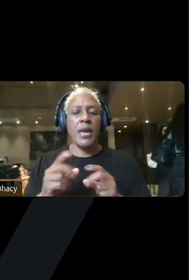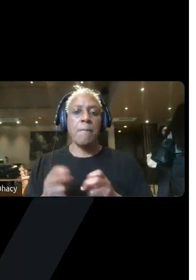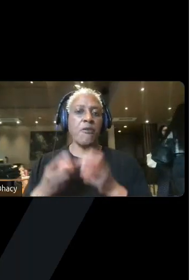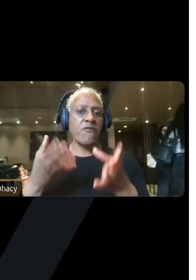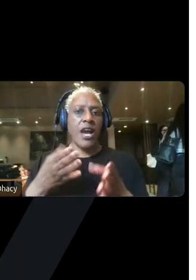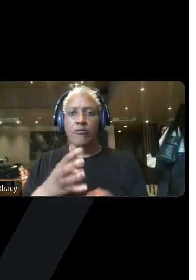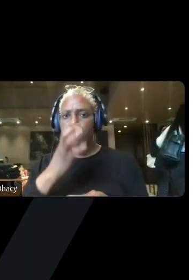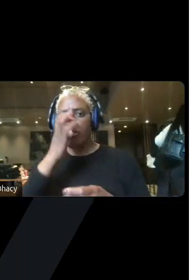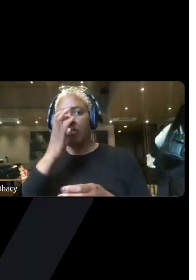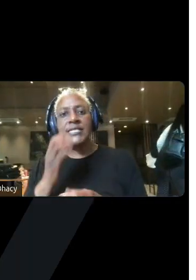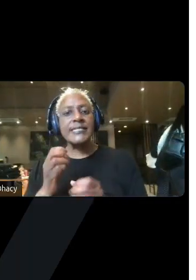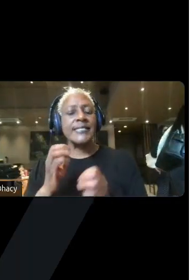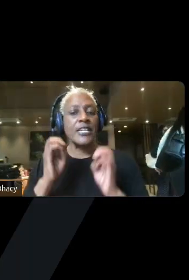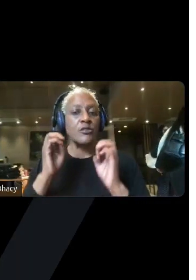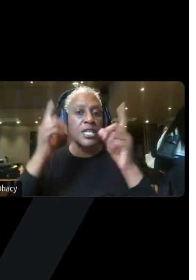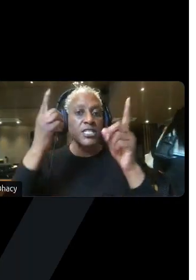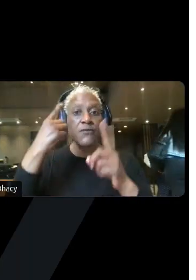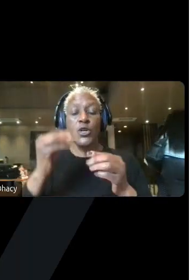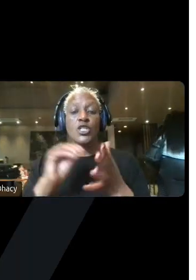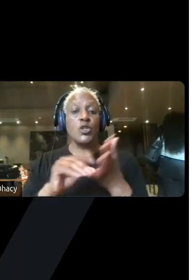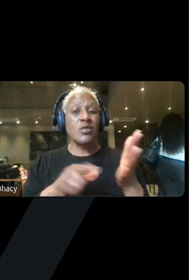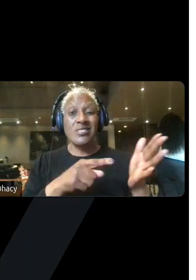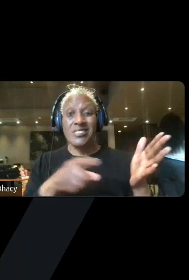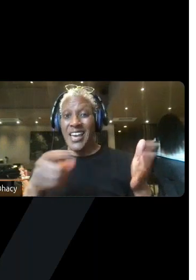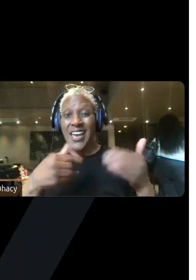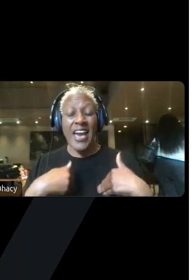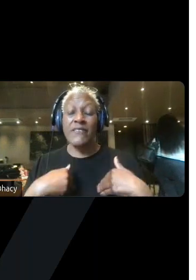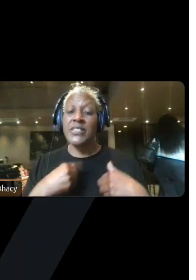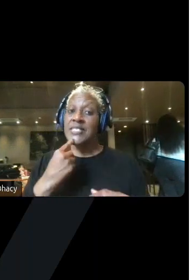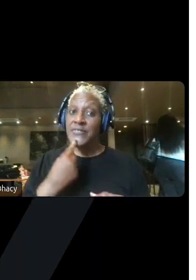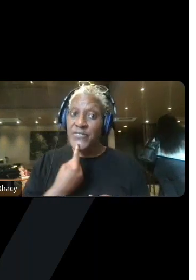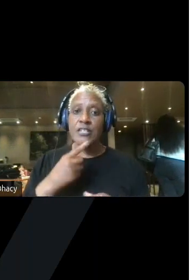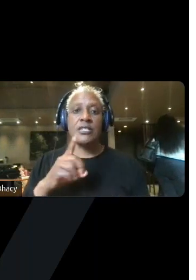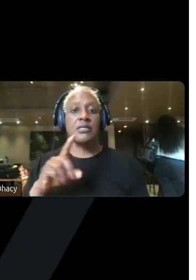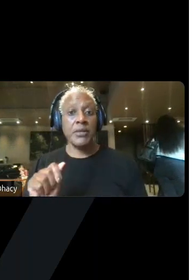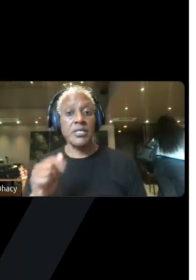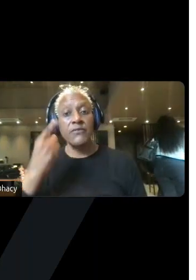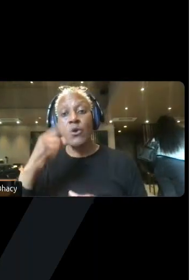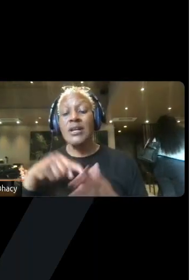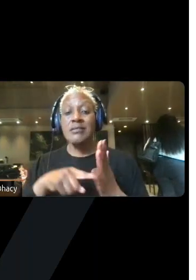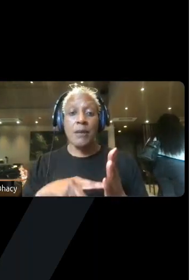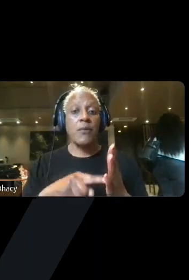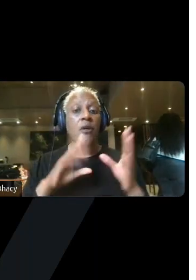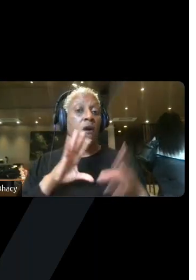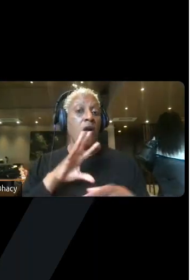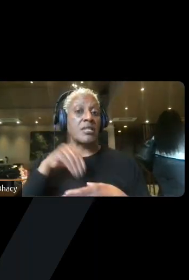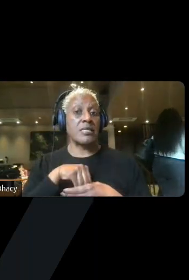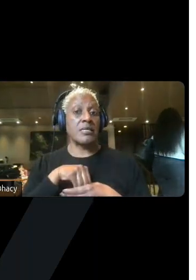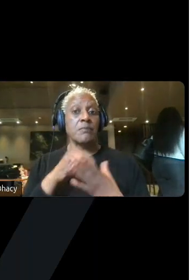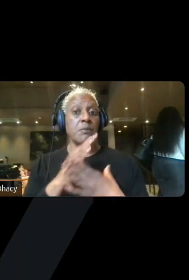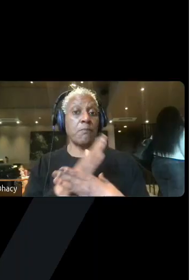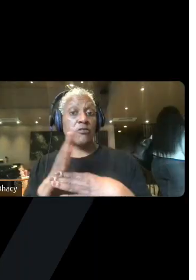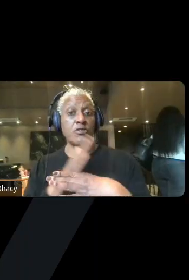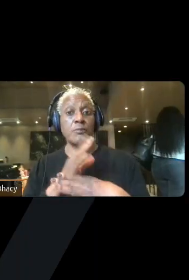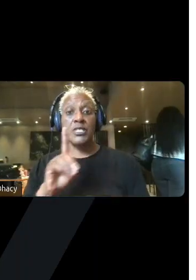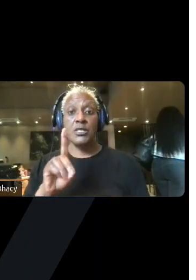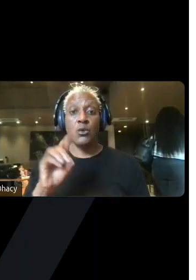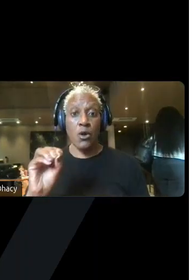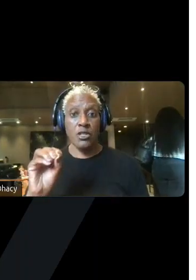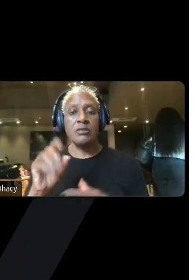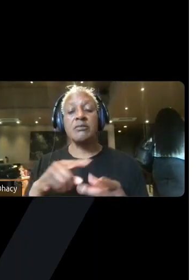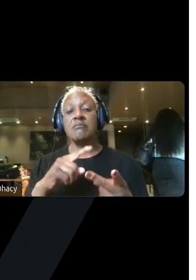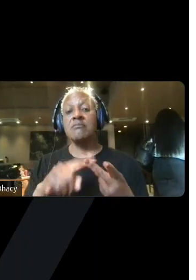most significant challenges. Students in District 75 might have autism spectrum disorders, significant cognitive